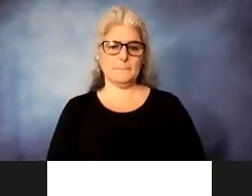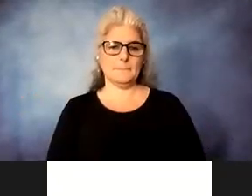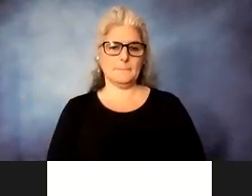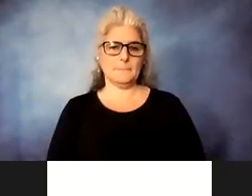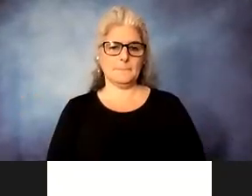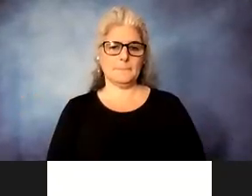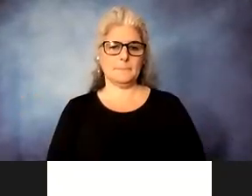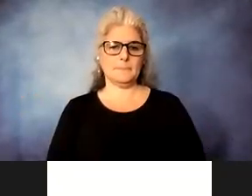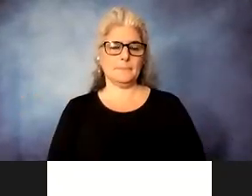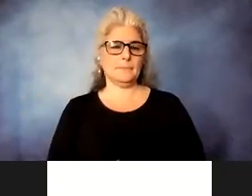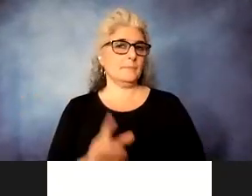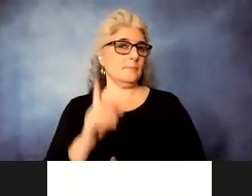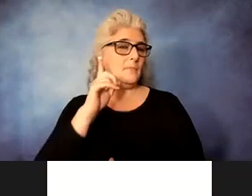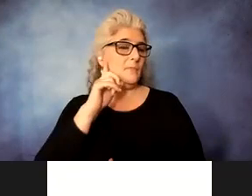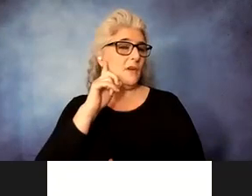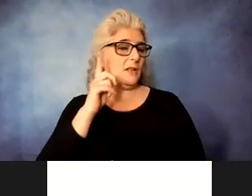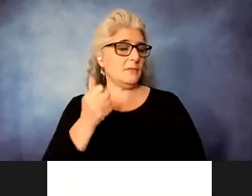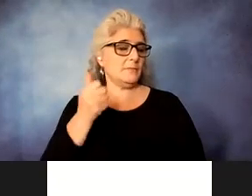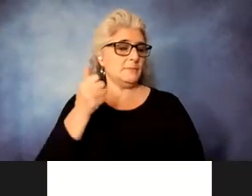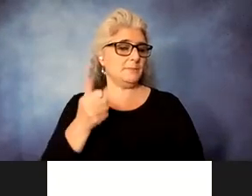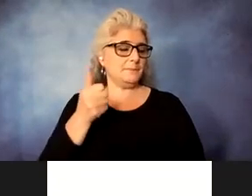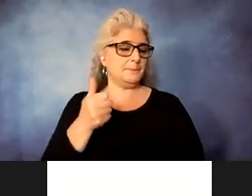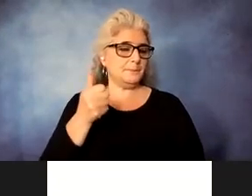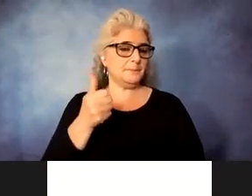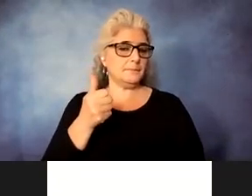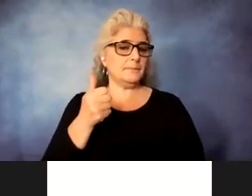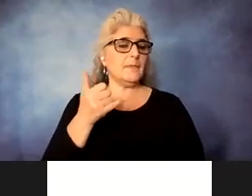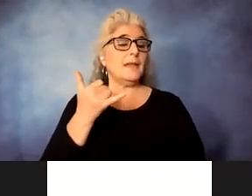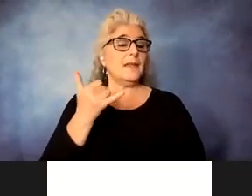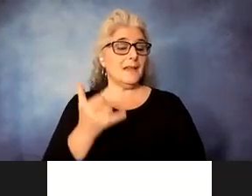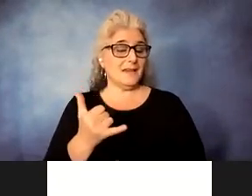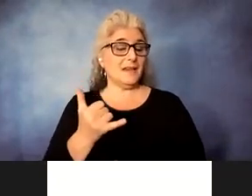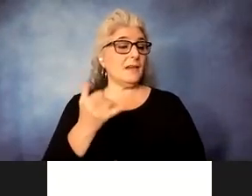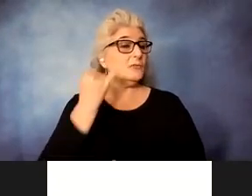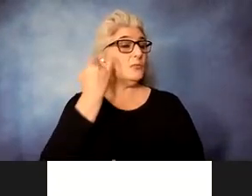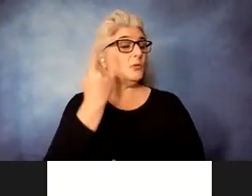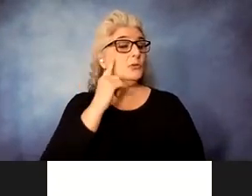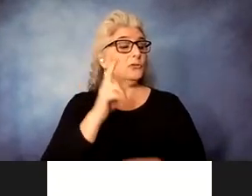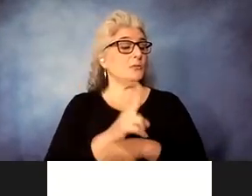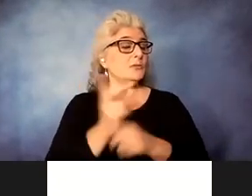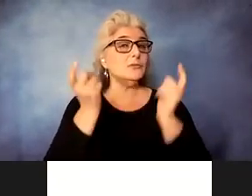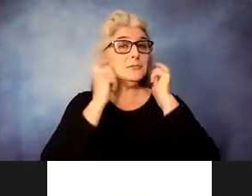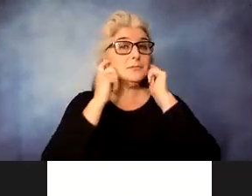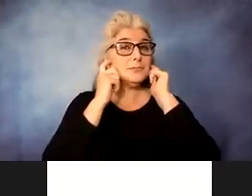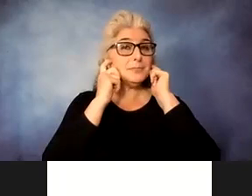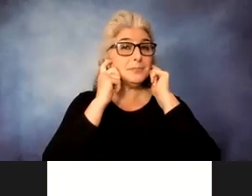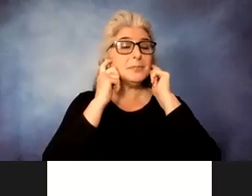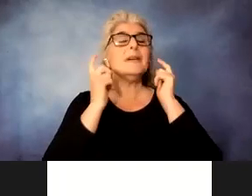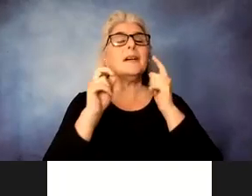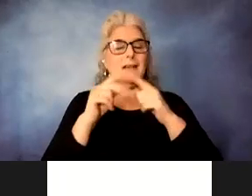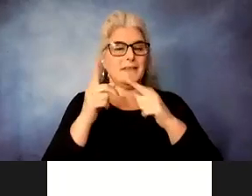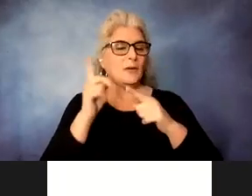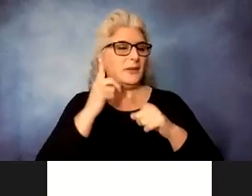And turning up the volume. So now you're experiencing what someone would hear if their headphones were plugged